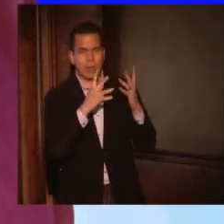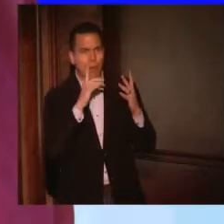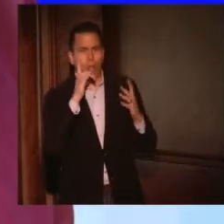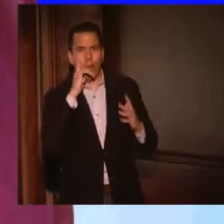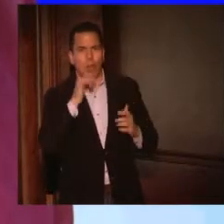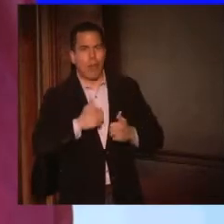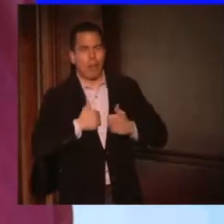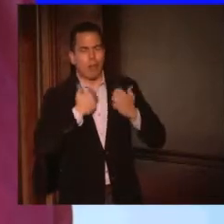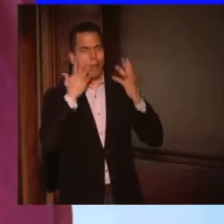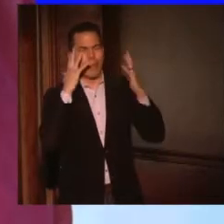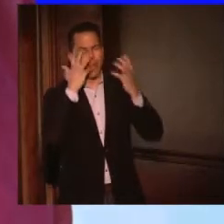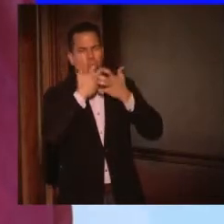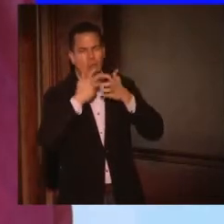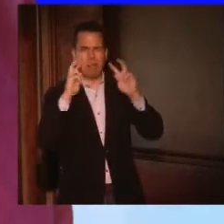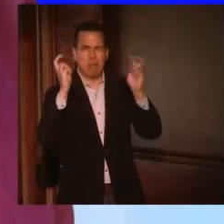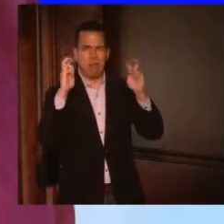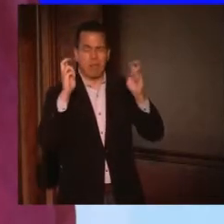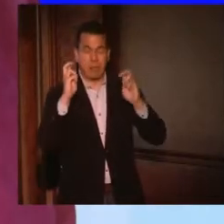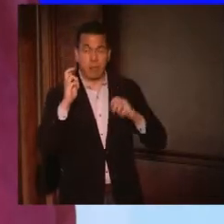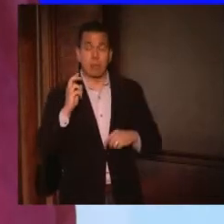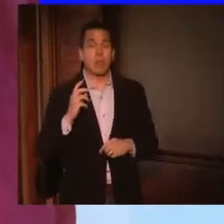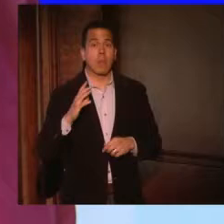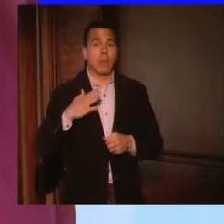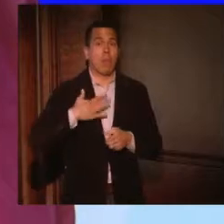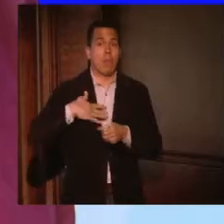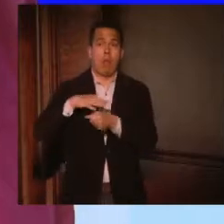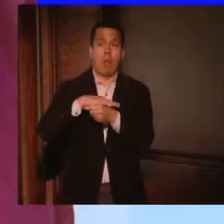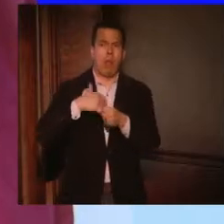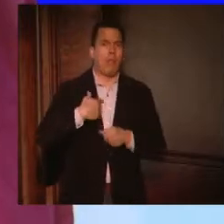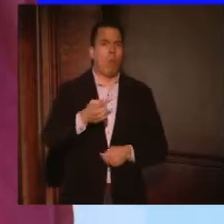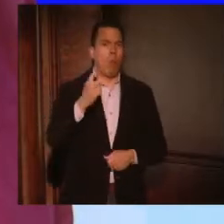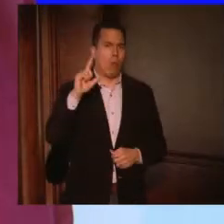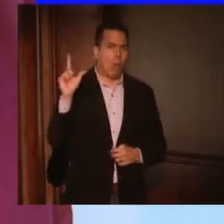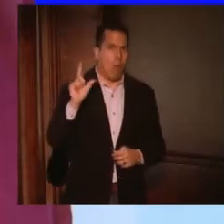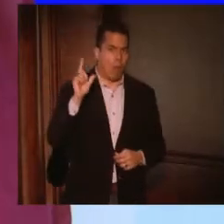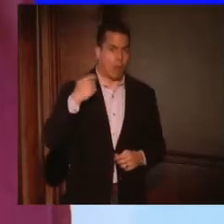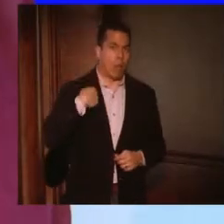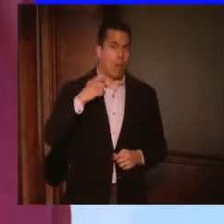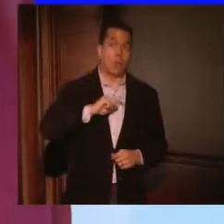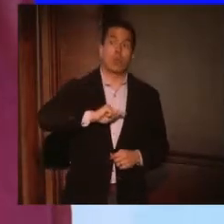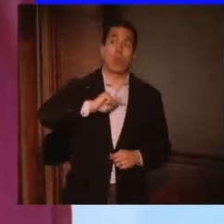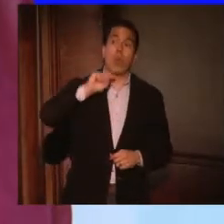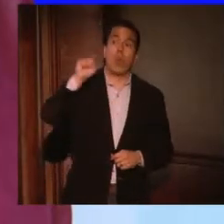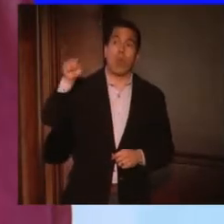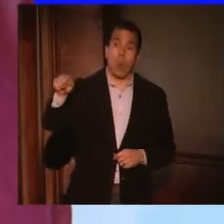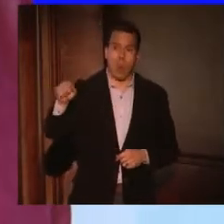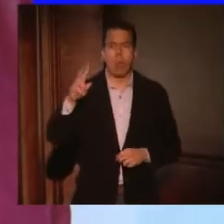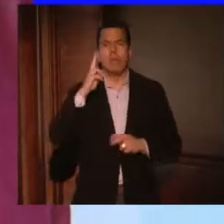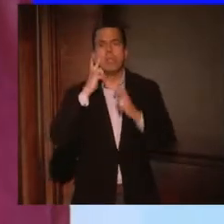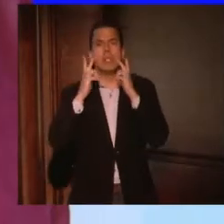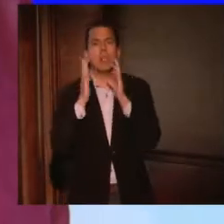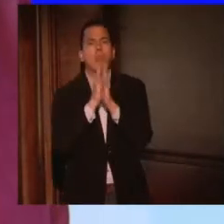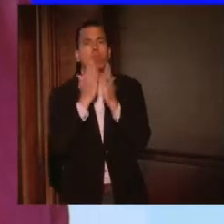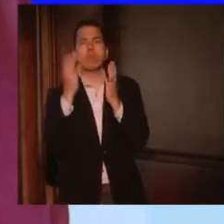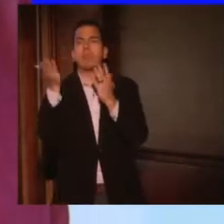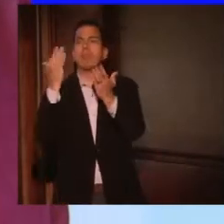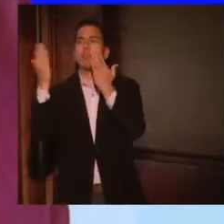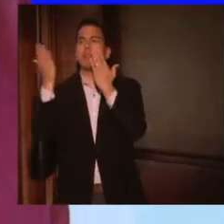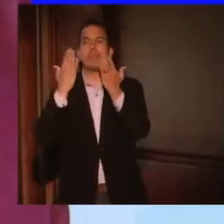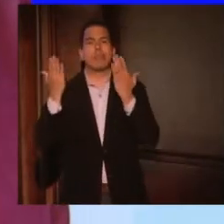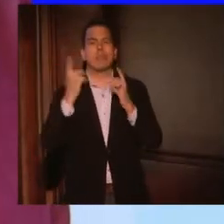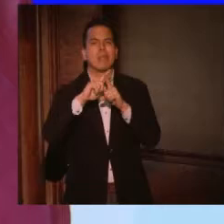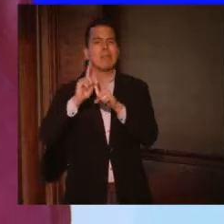that we could see is there was only one library in Herat that you have to go there and you could see all the old books and there was no any